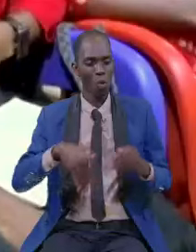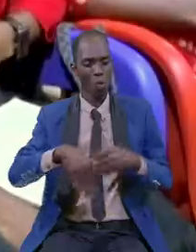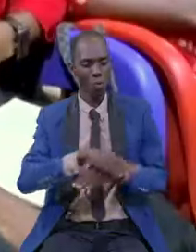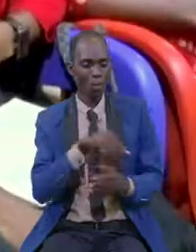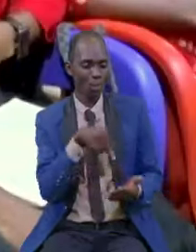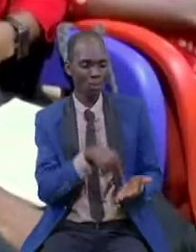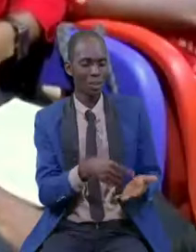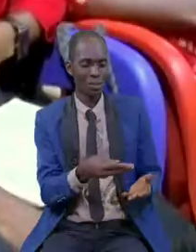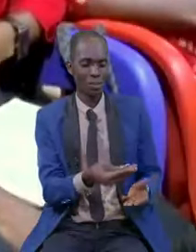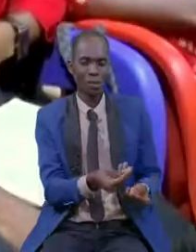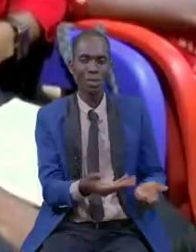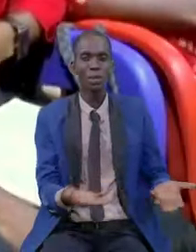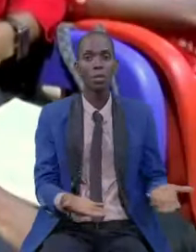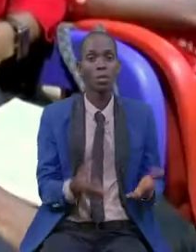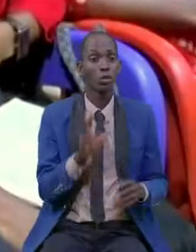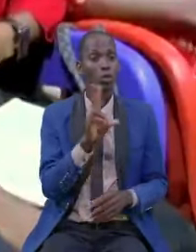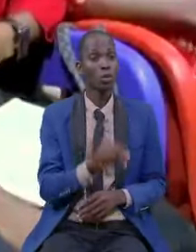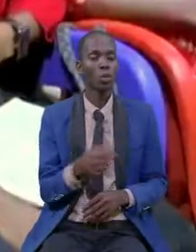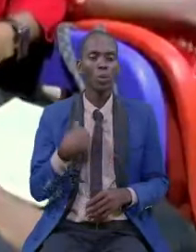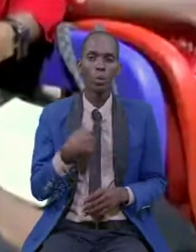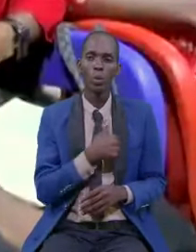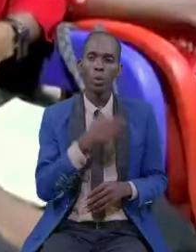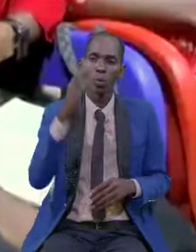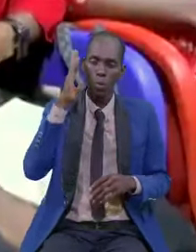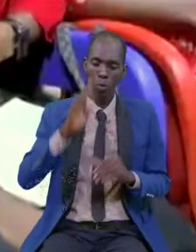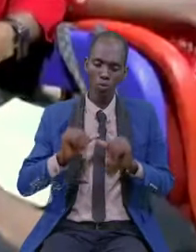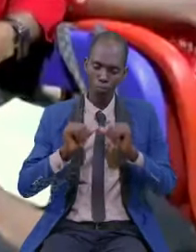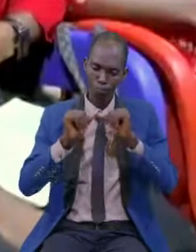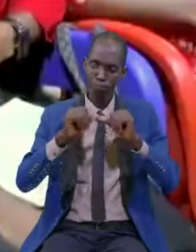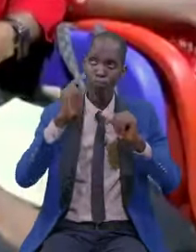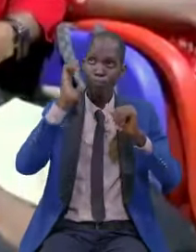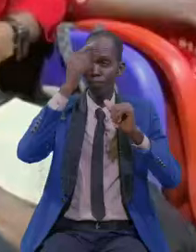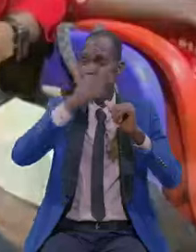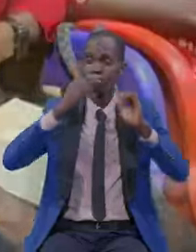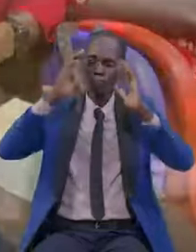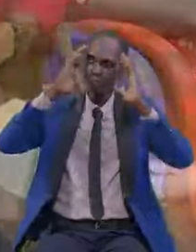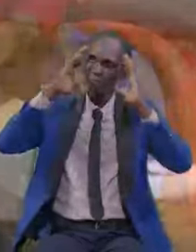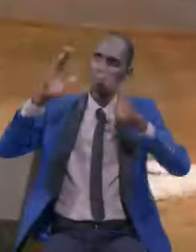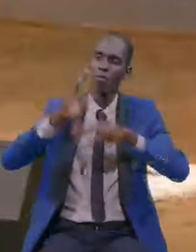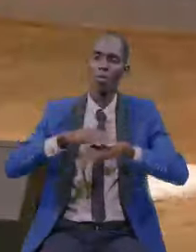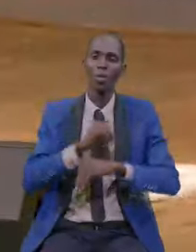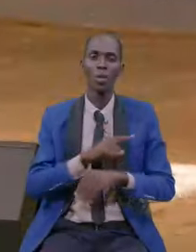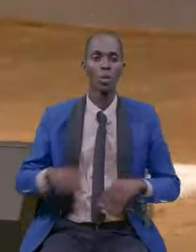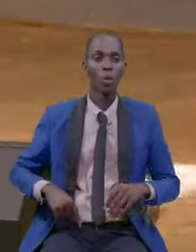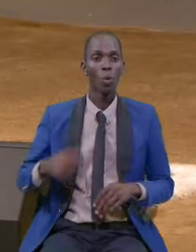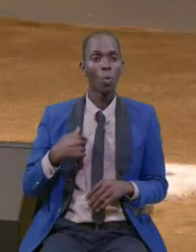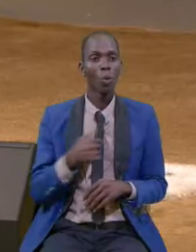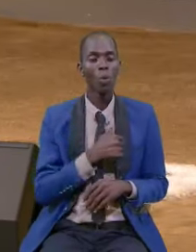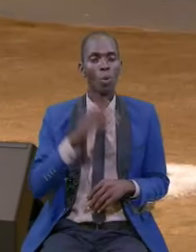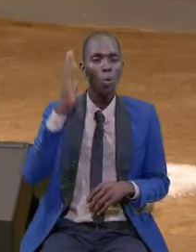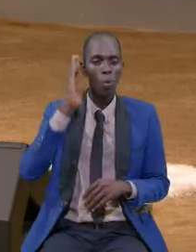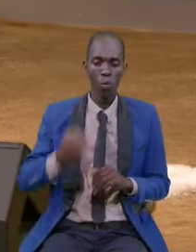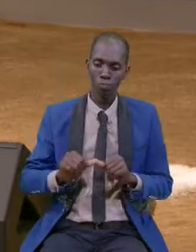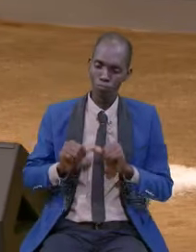No, we're going to remain focused with the Lord. We're going to remain